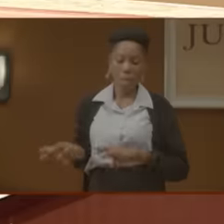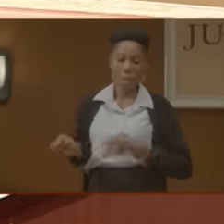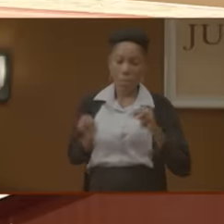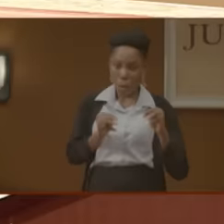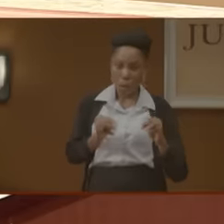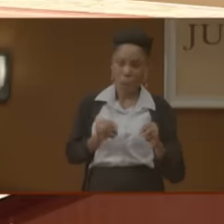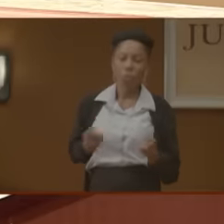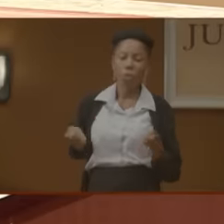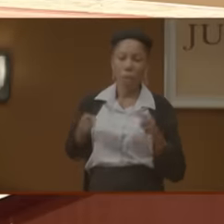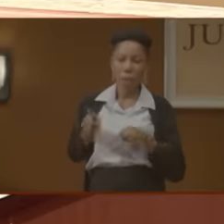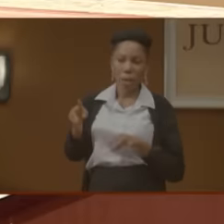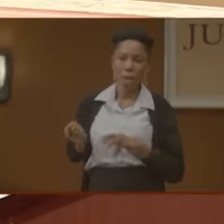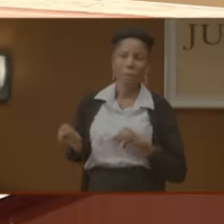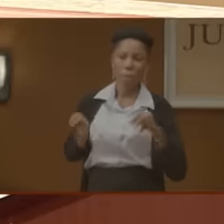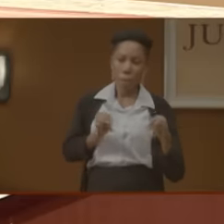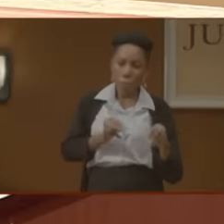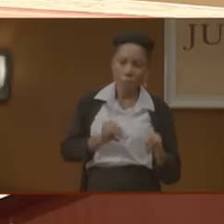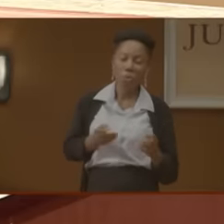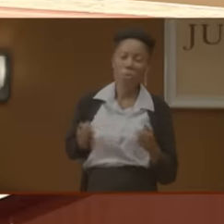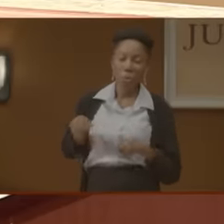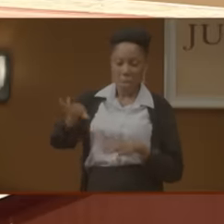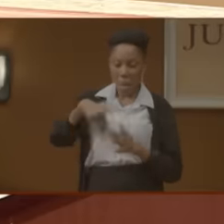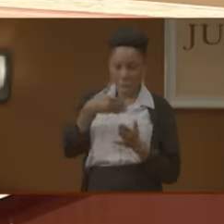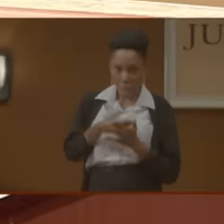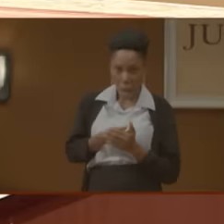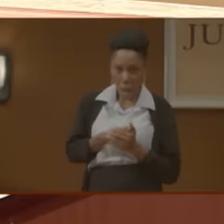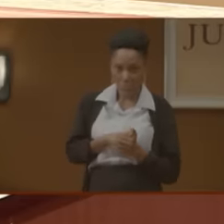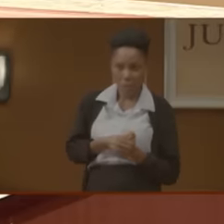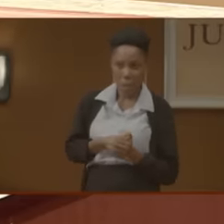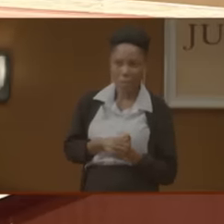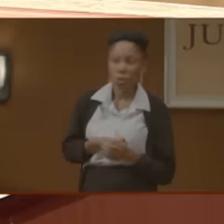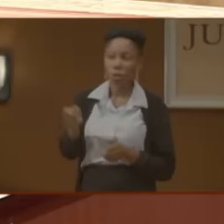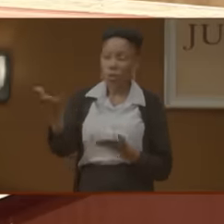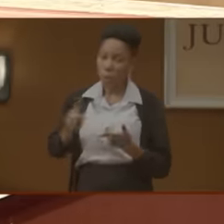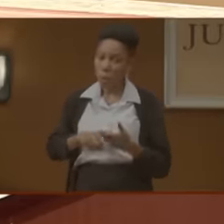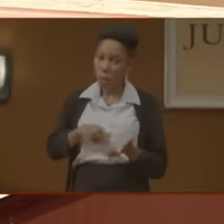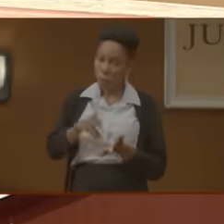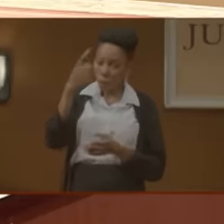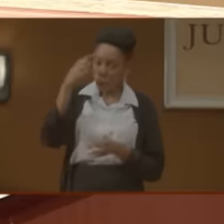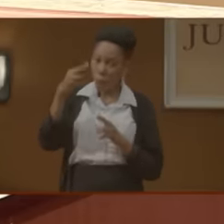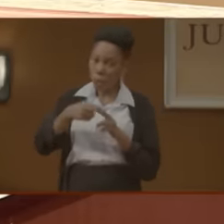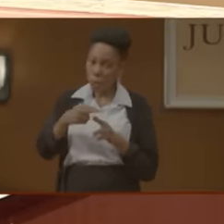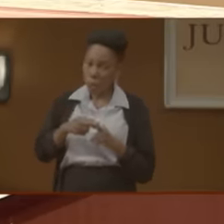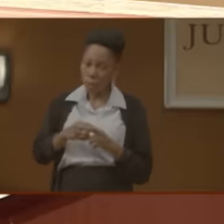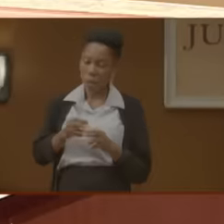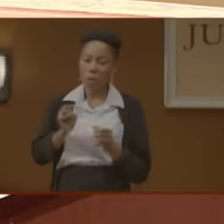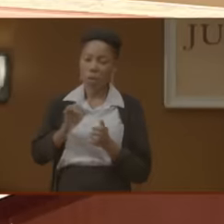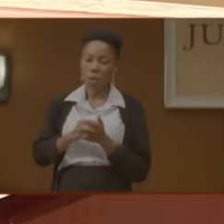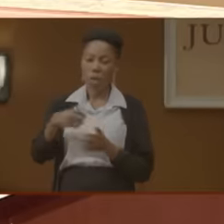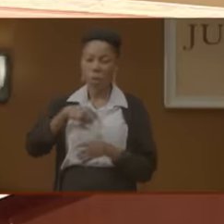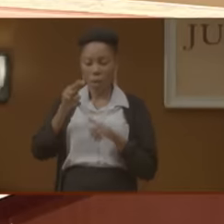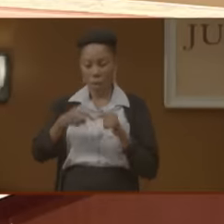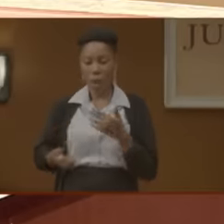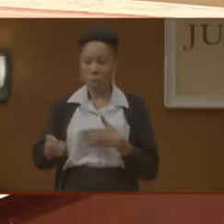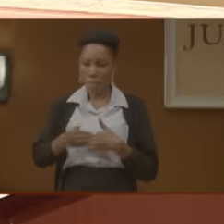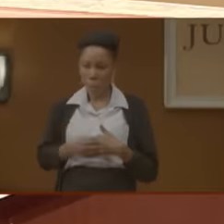the house to stay. Even when he came back, I was asking him, are you renewing the rent for us to come back? He did not say